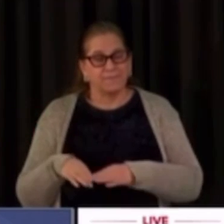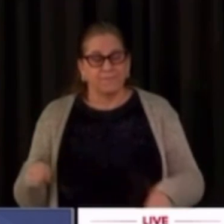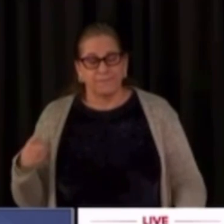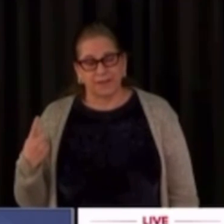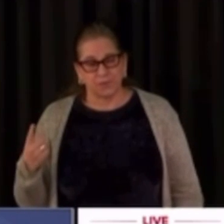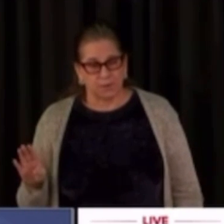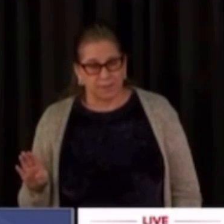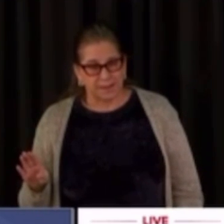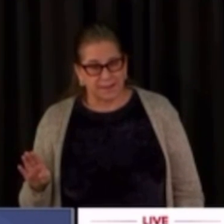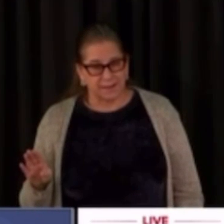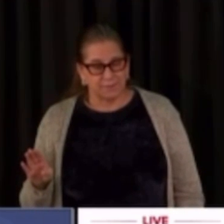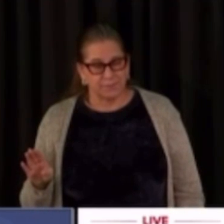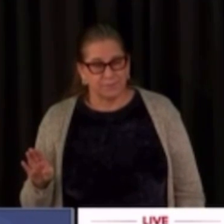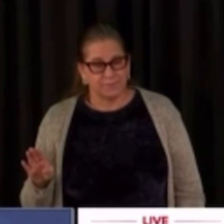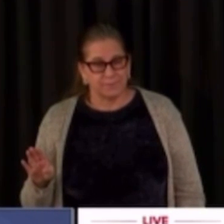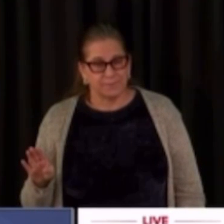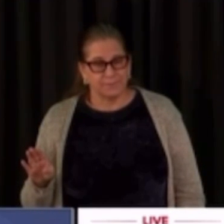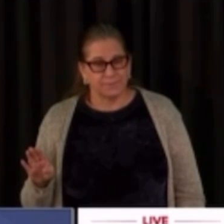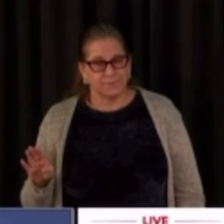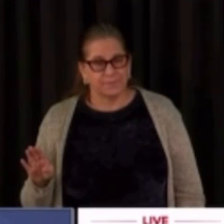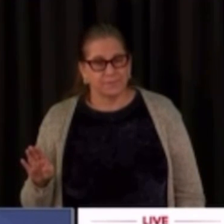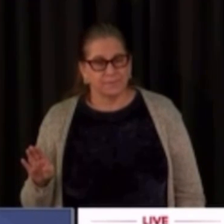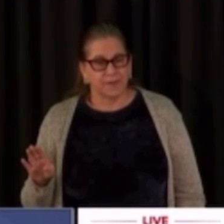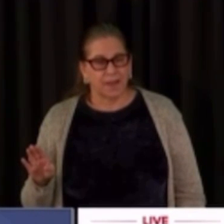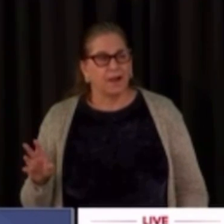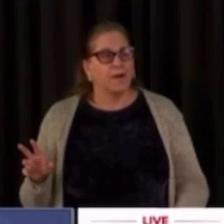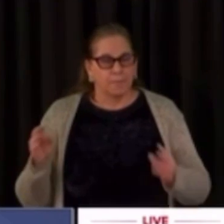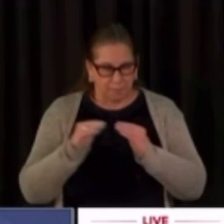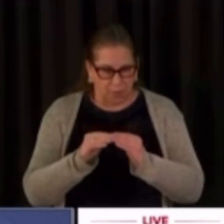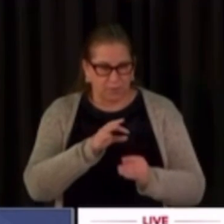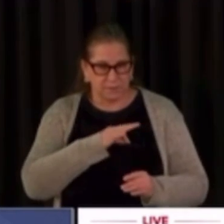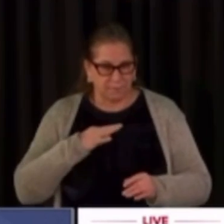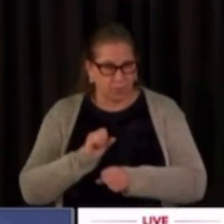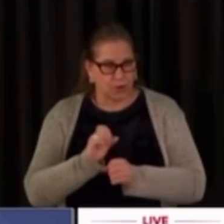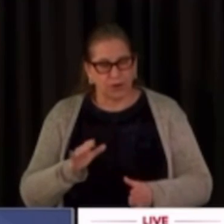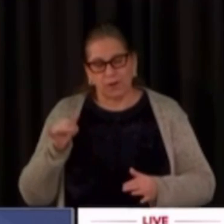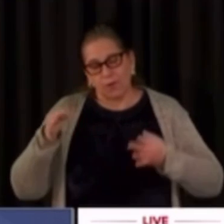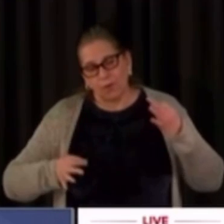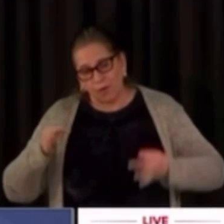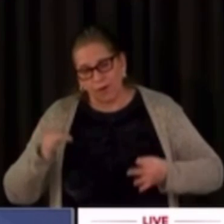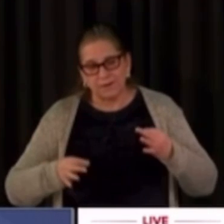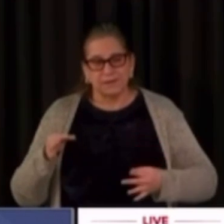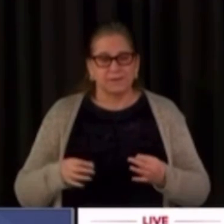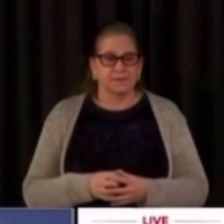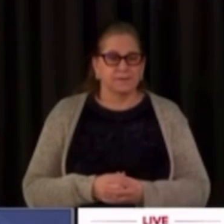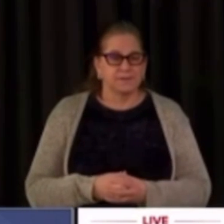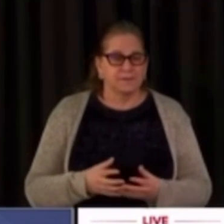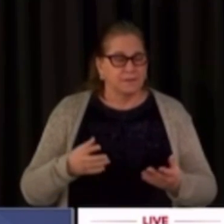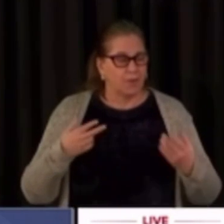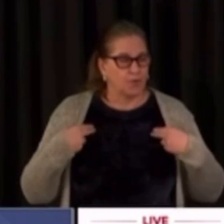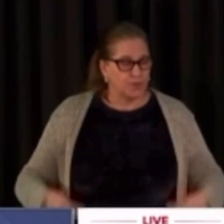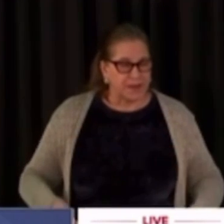includes additional staff working in our courts and legal systems, staff who work in health, human services, and social services